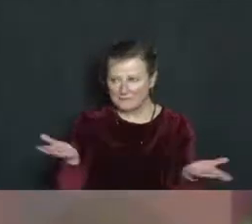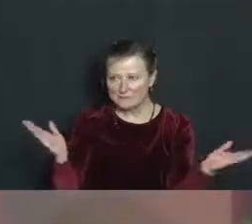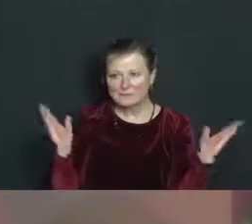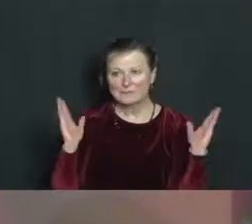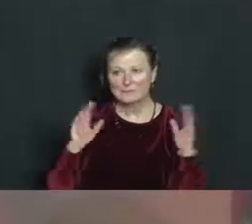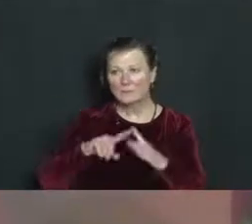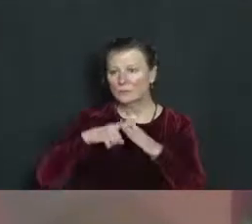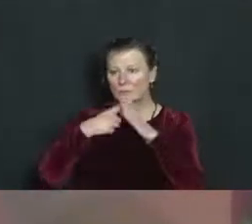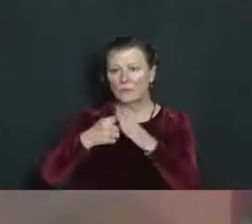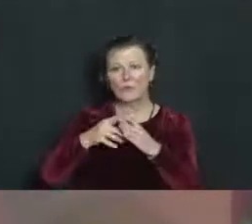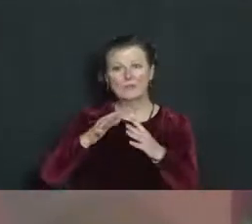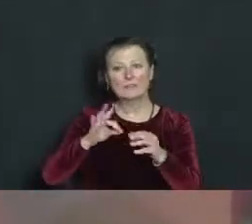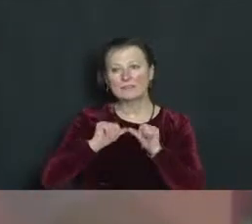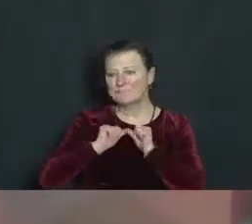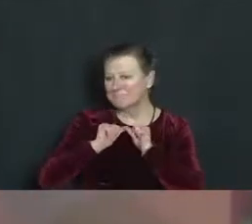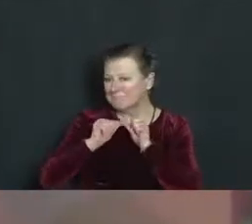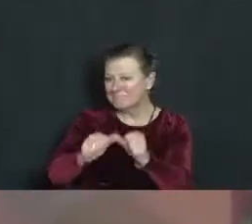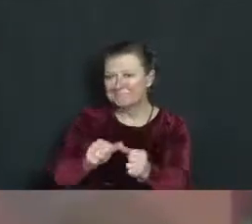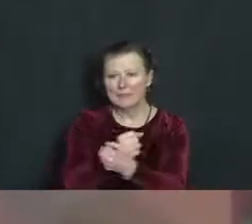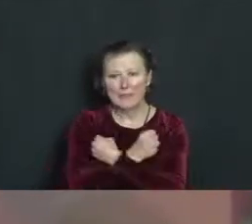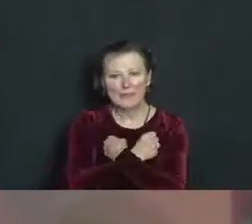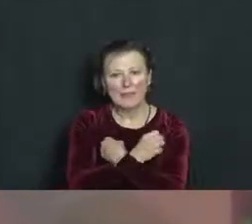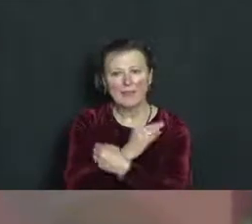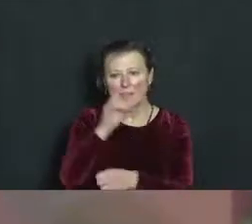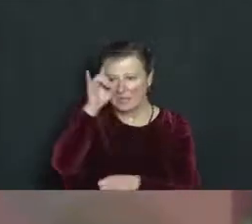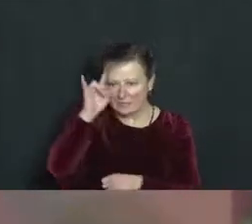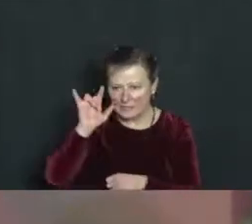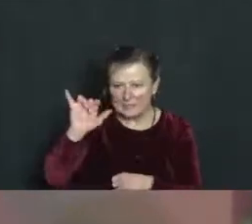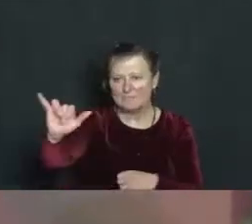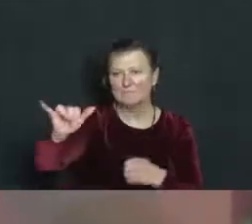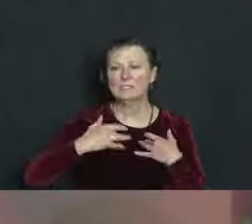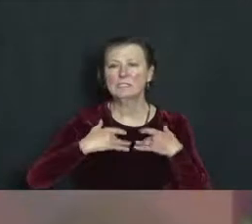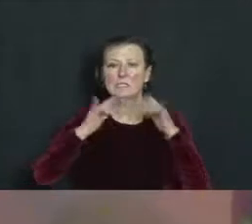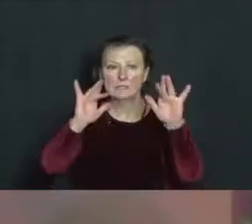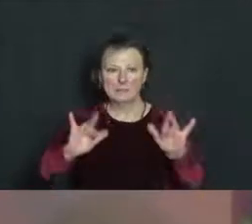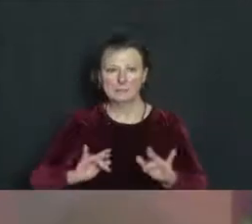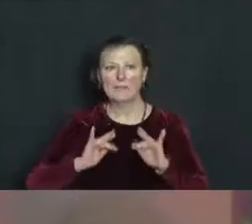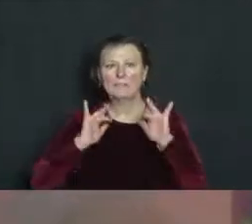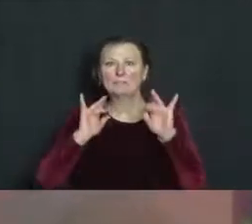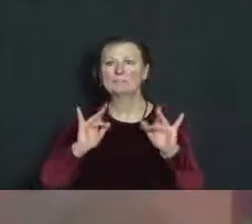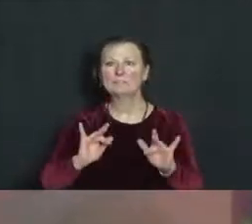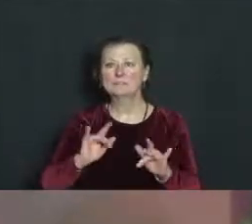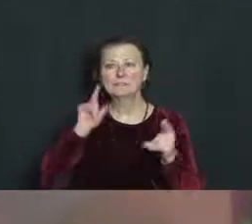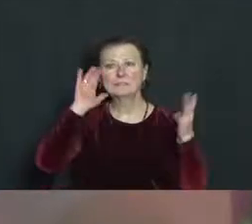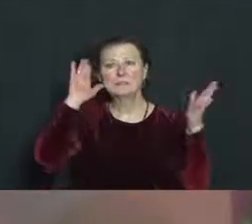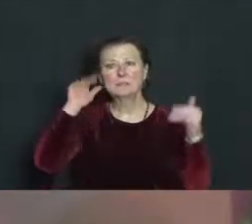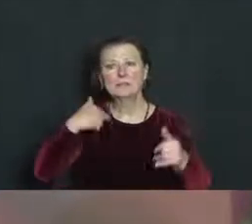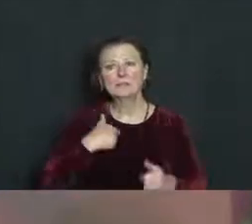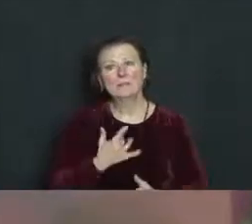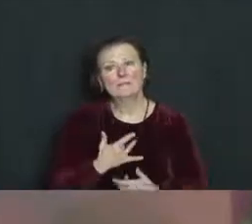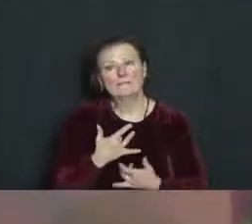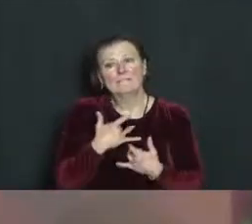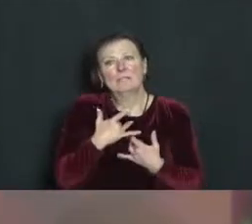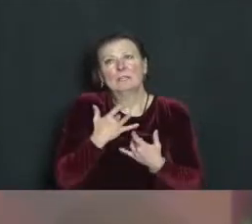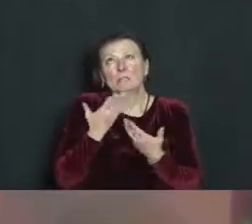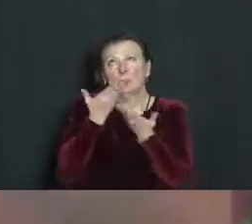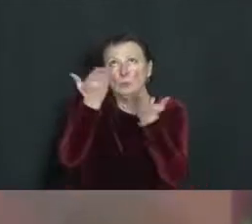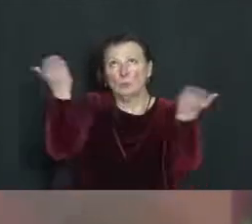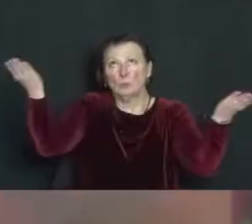source of never-failing love and infinite compassion, may we feel your presence in our